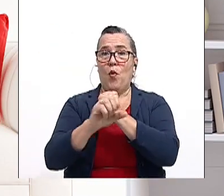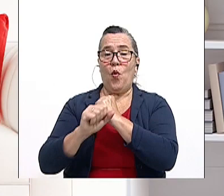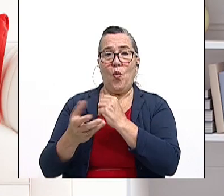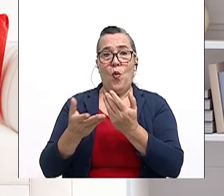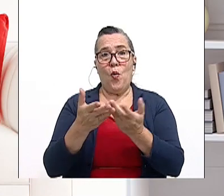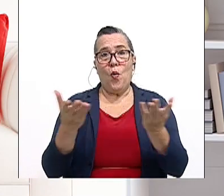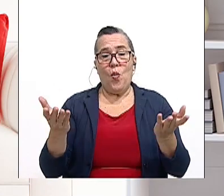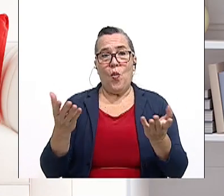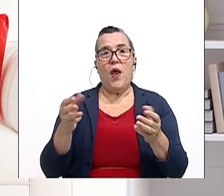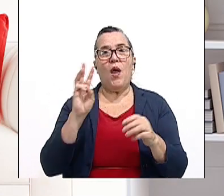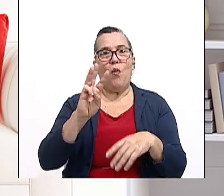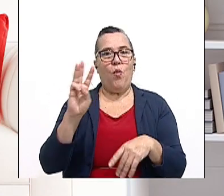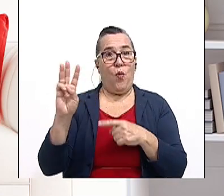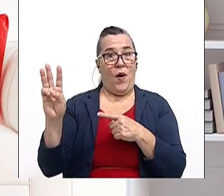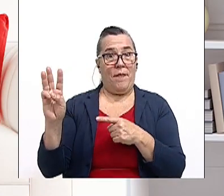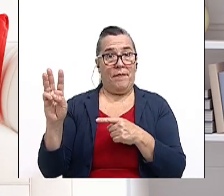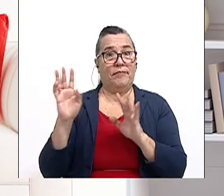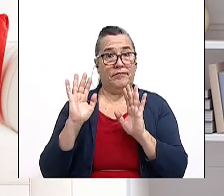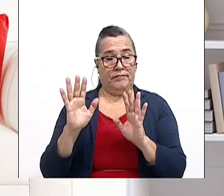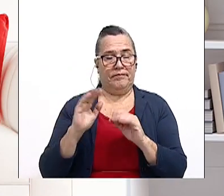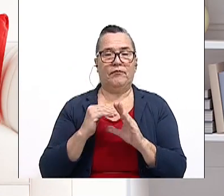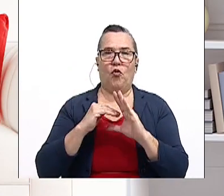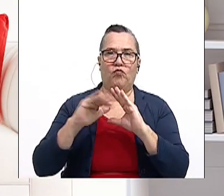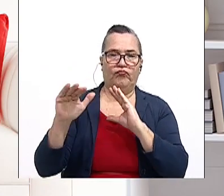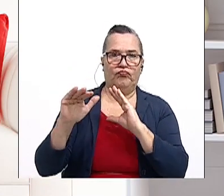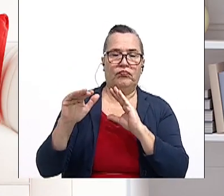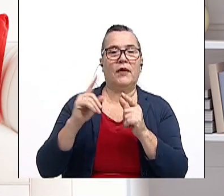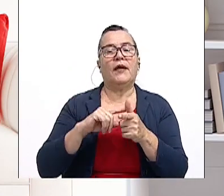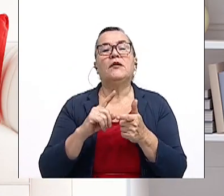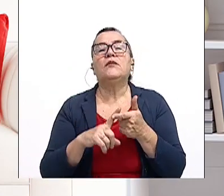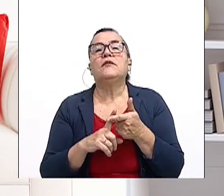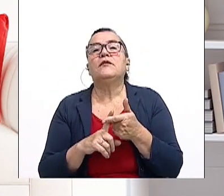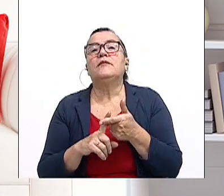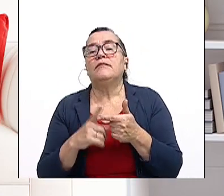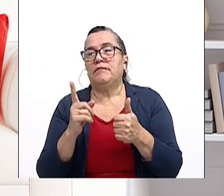a website, okay? So first,